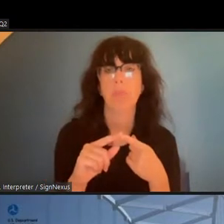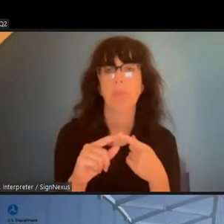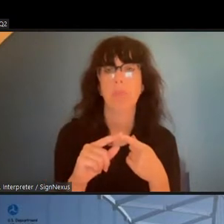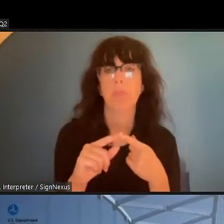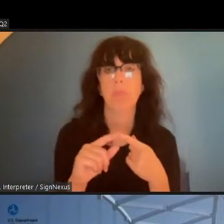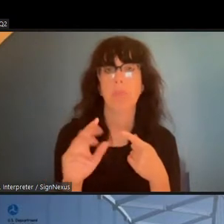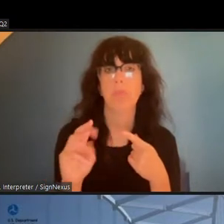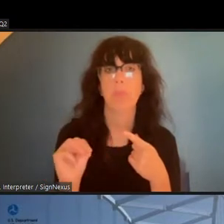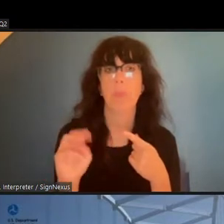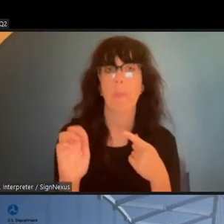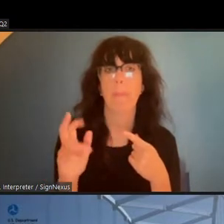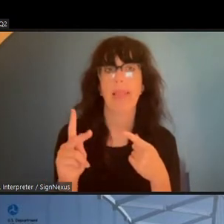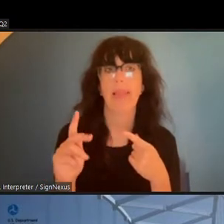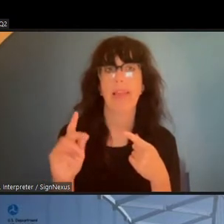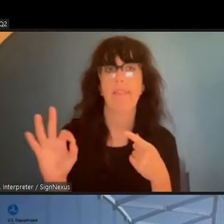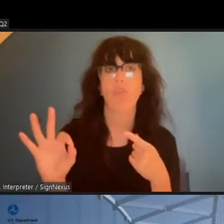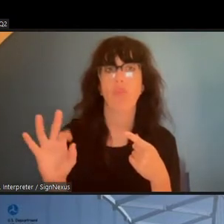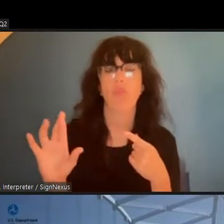malik francois